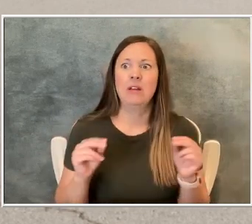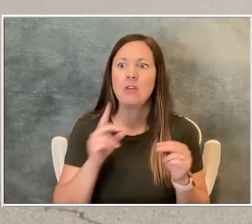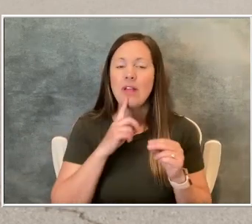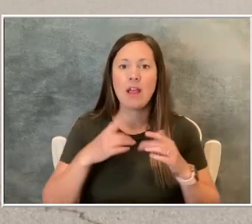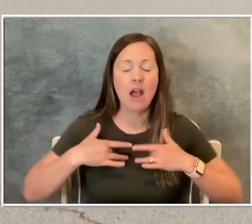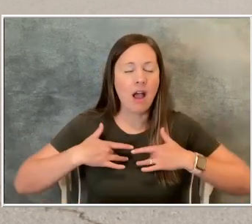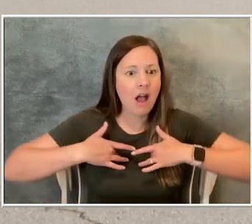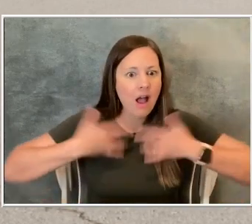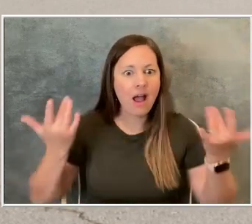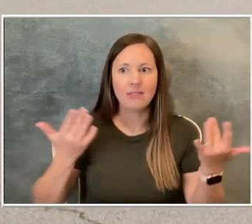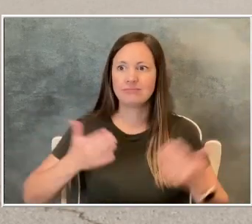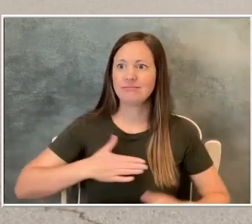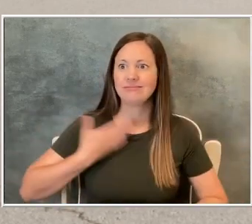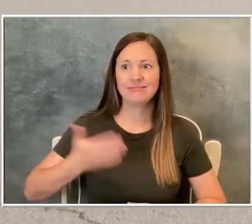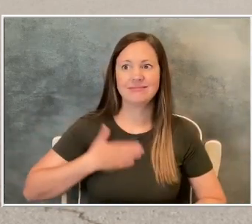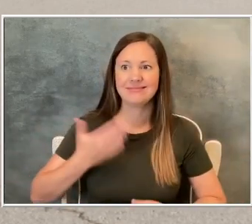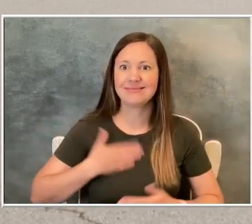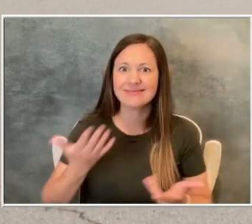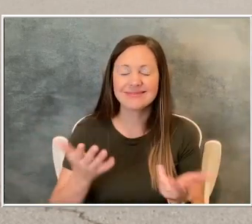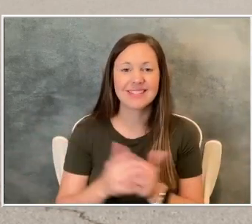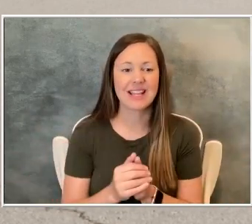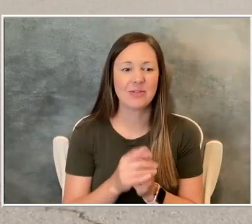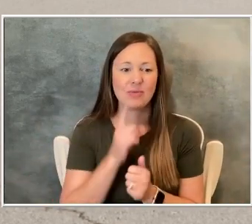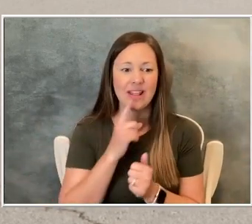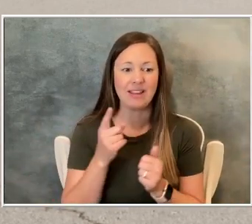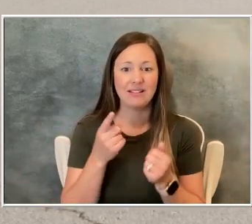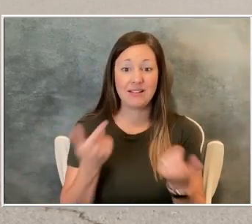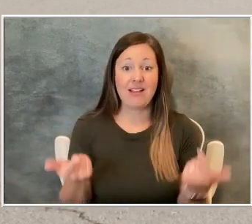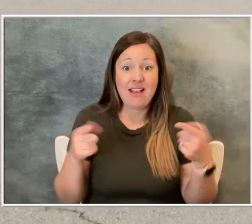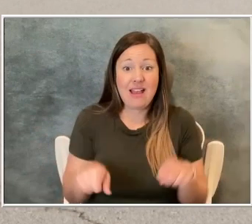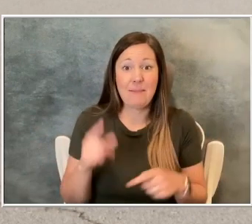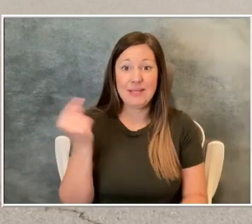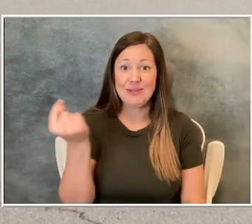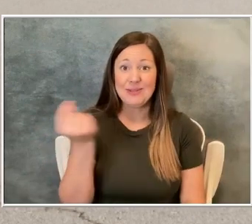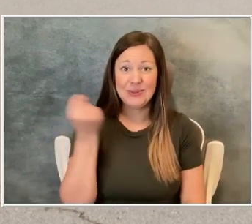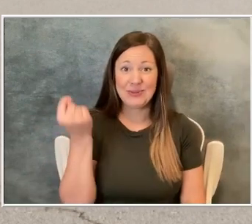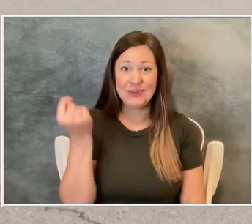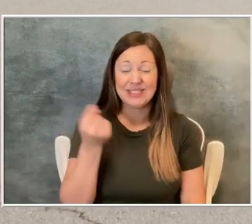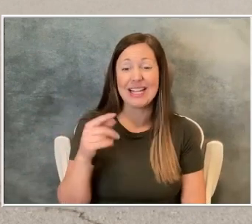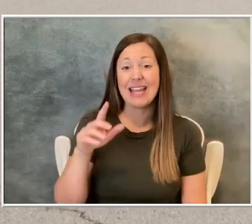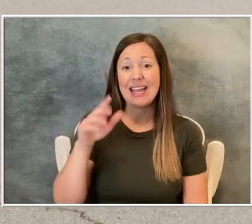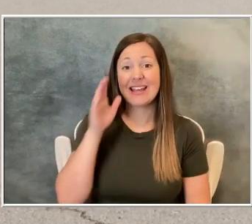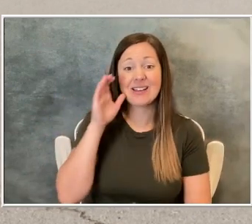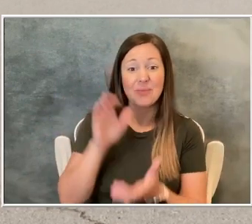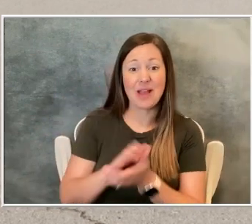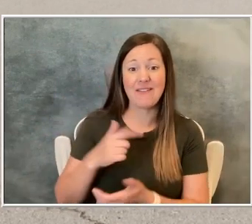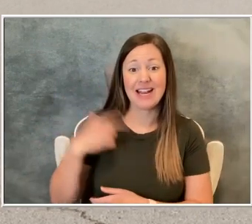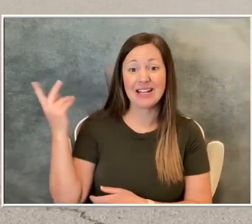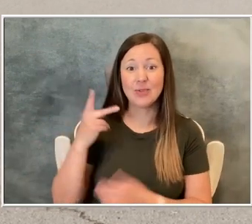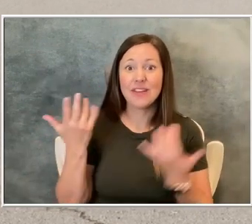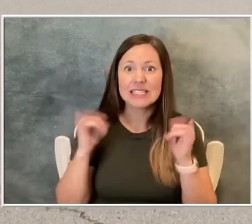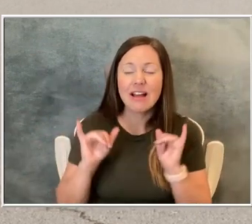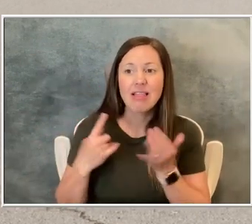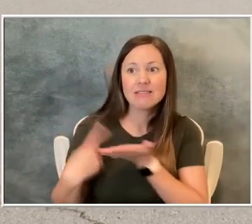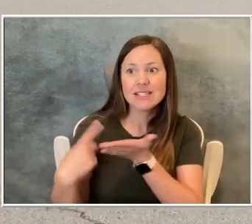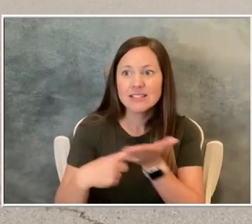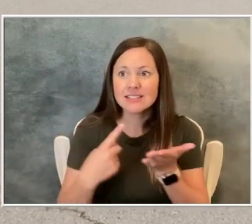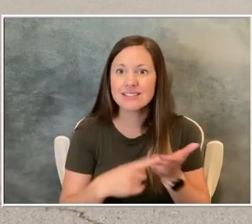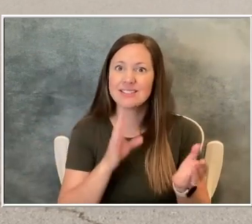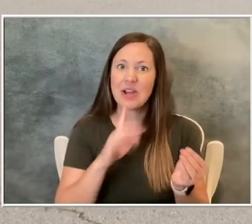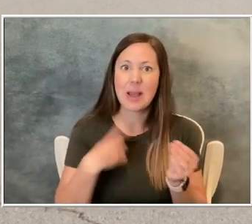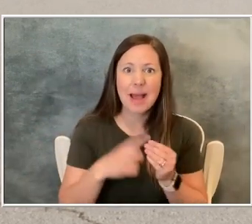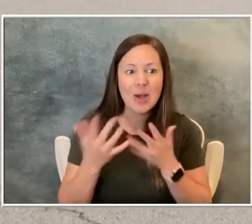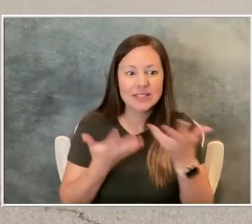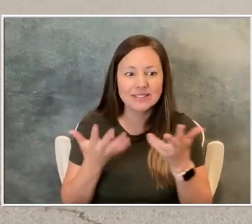at and potentially what's going to happen on Tuesday. Taylor and I can't stop talking about it, and just ready to get this journey